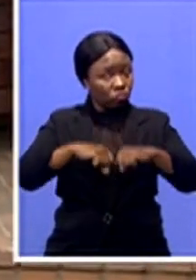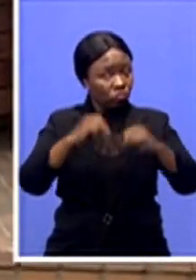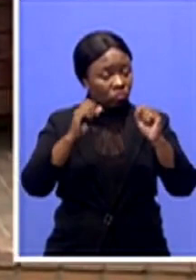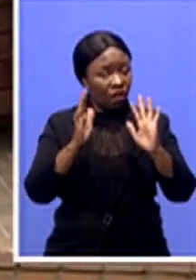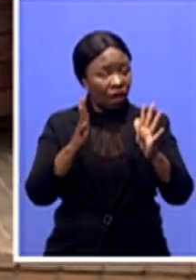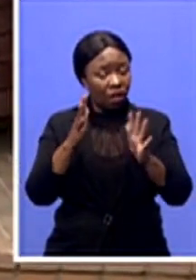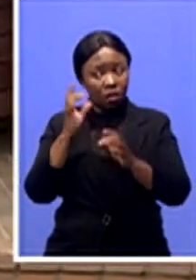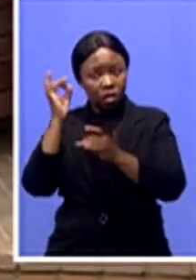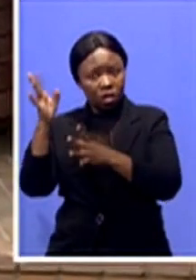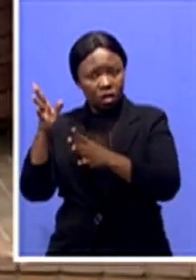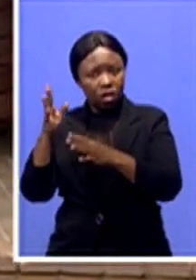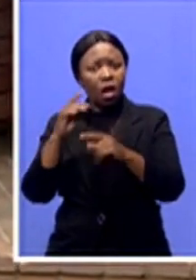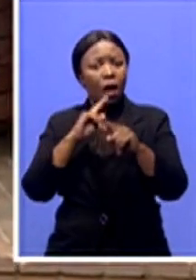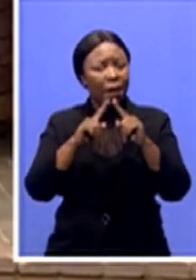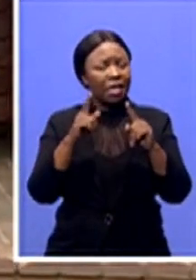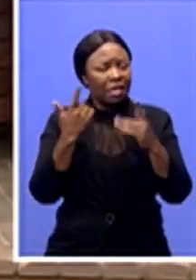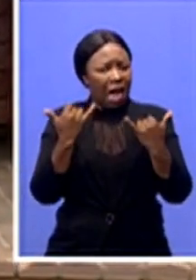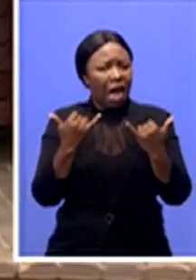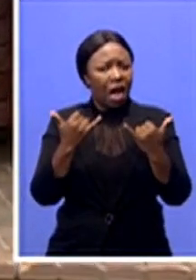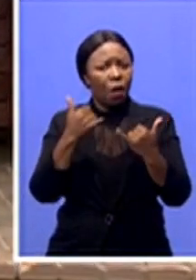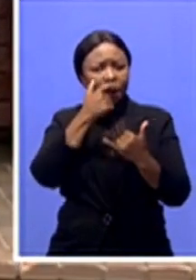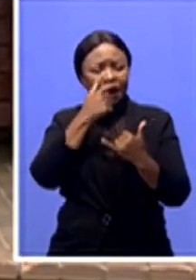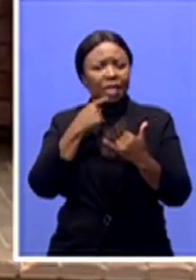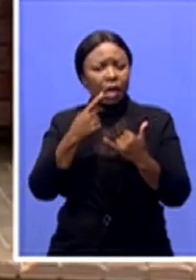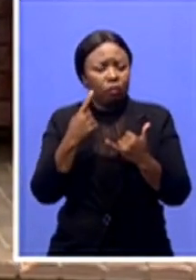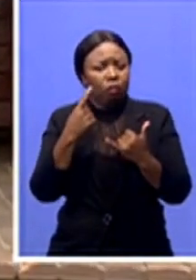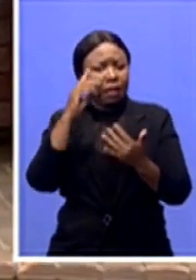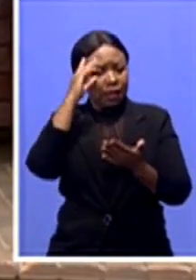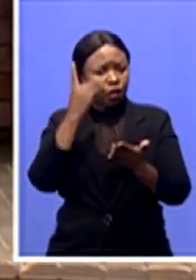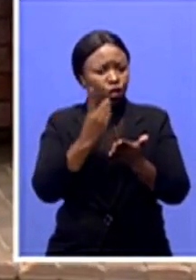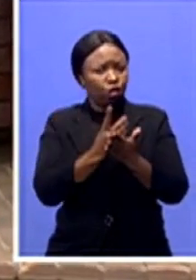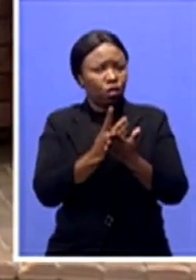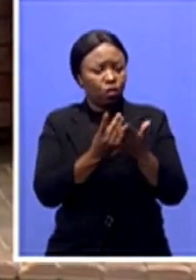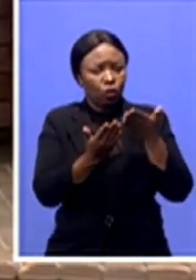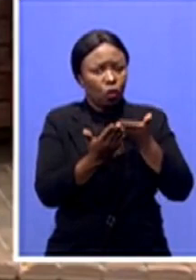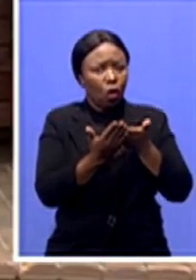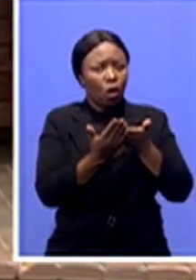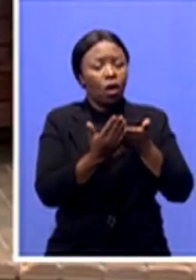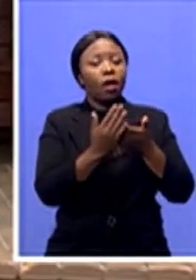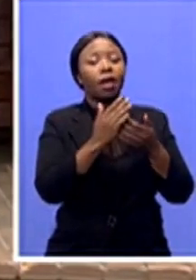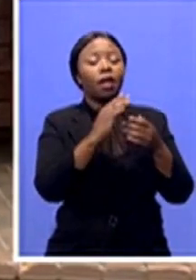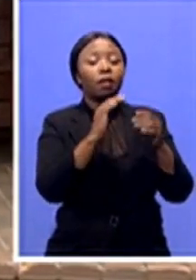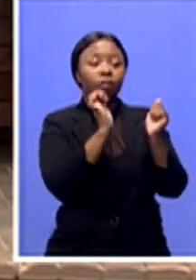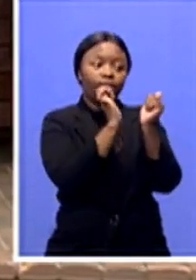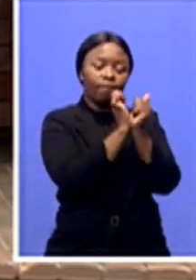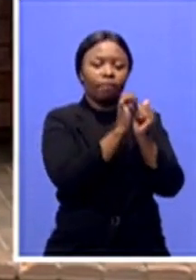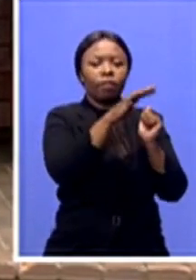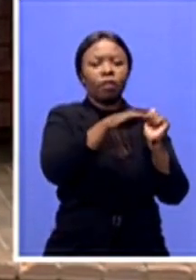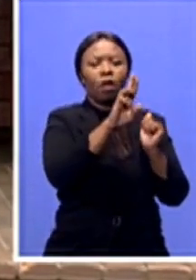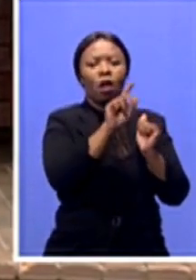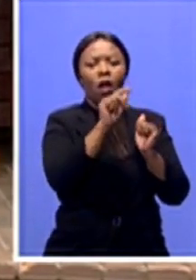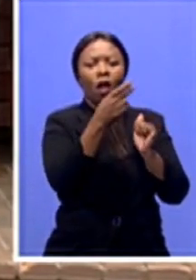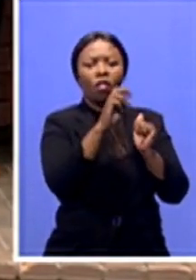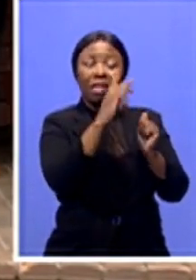know of that particular decision once the Commissioner of Correctional Services, Arthur Fraser, had taken that decision. He